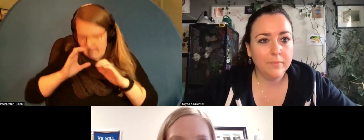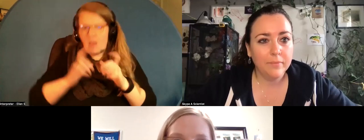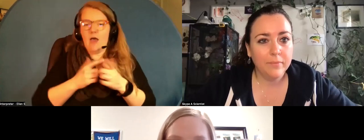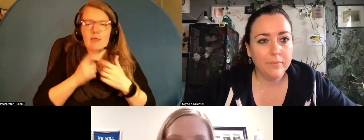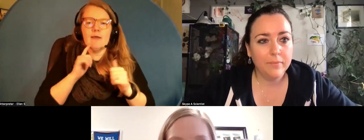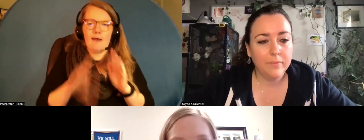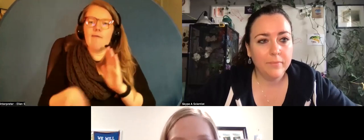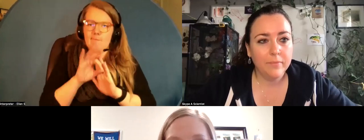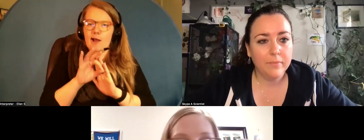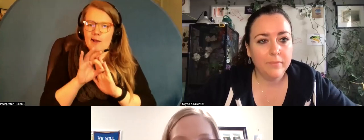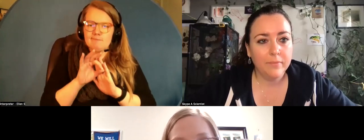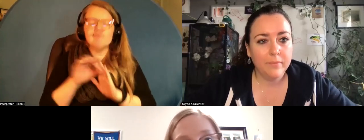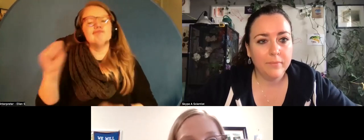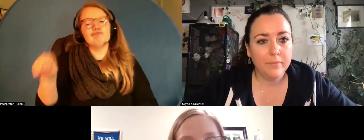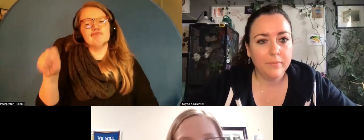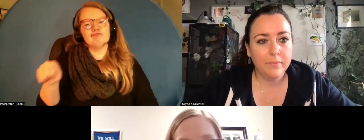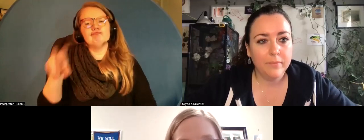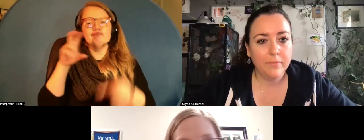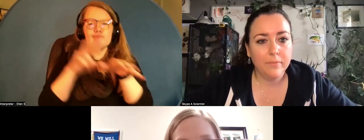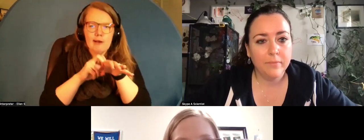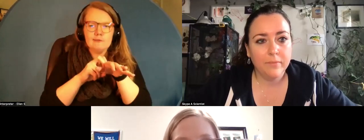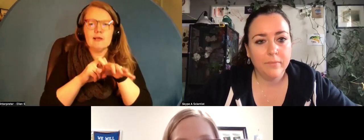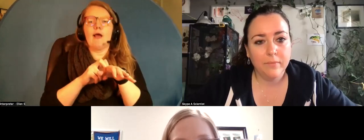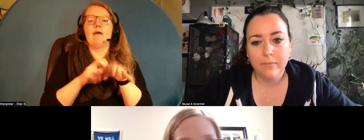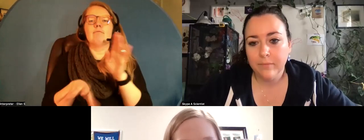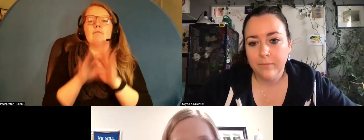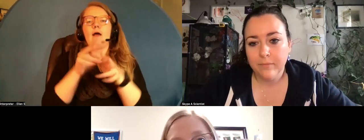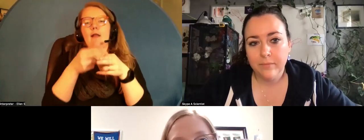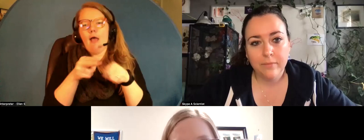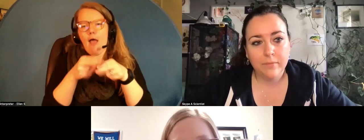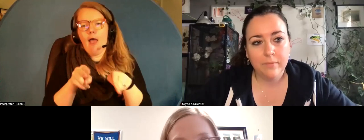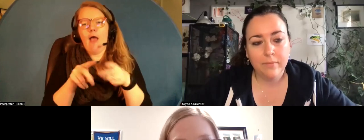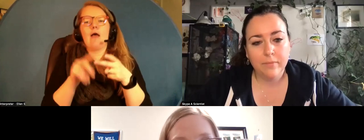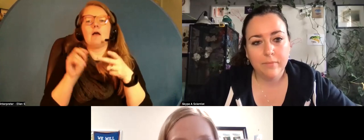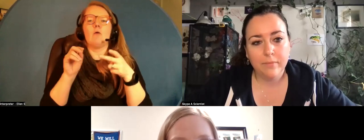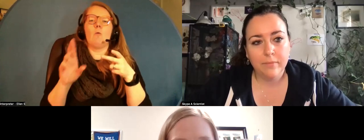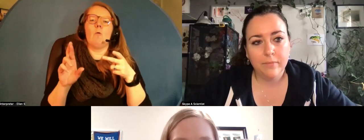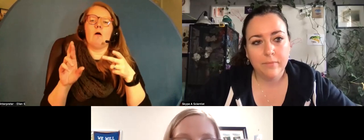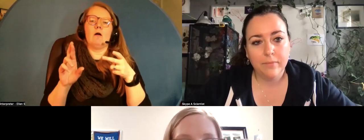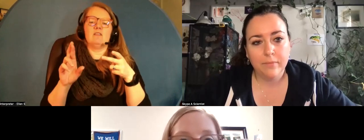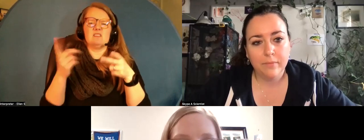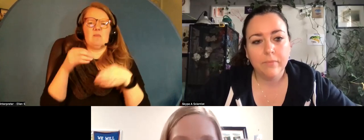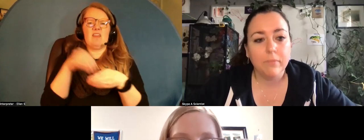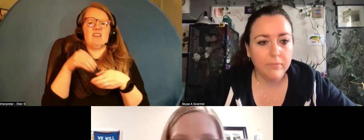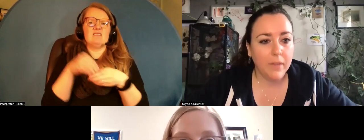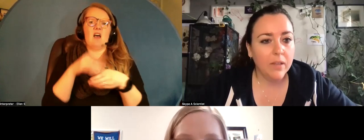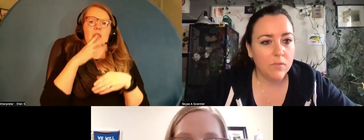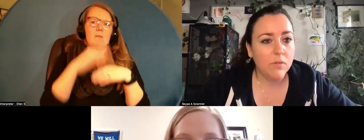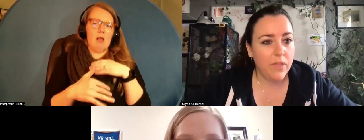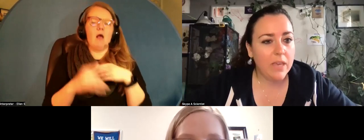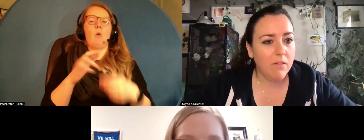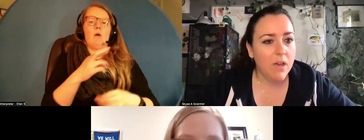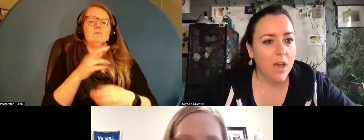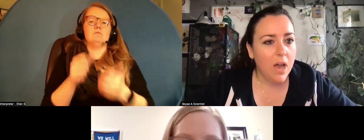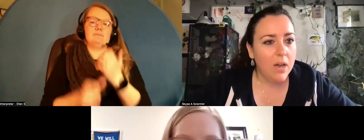preparations where they could identify an egg or a parasite in the blood or in the fecal sample.